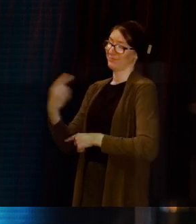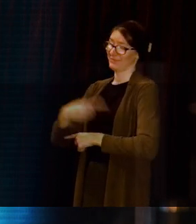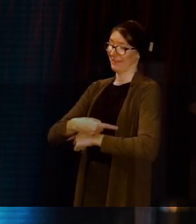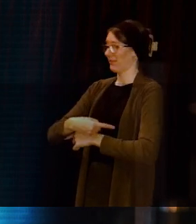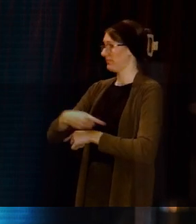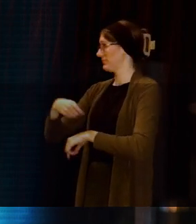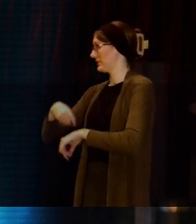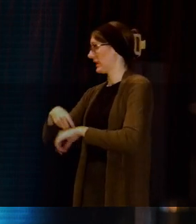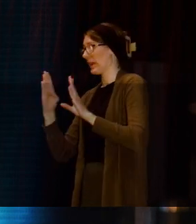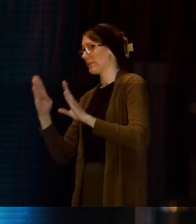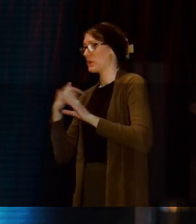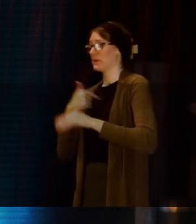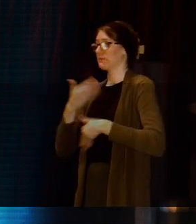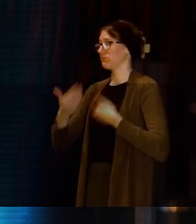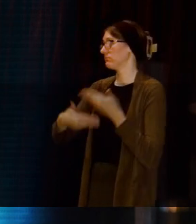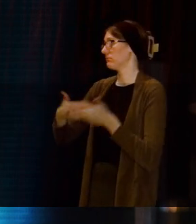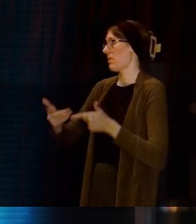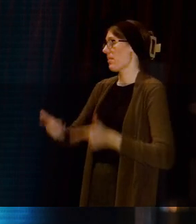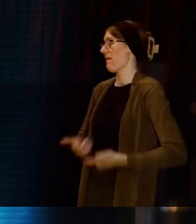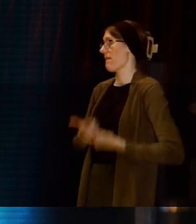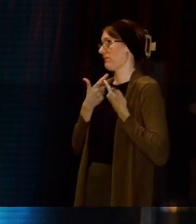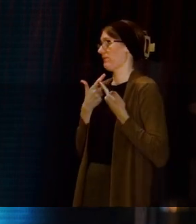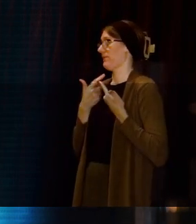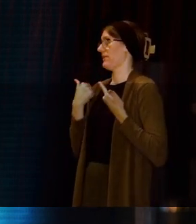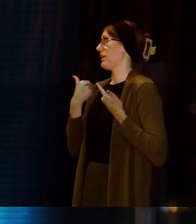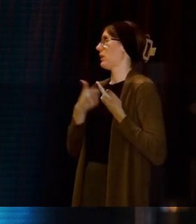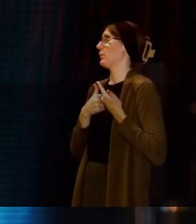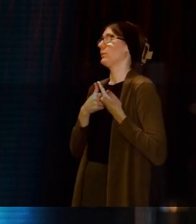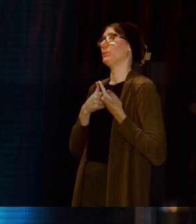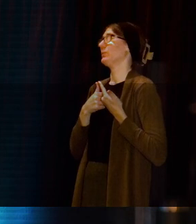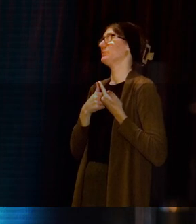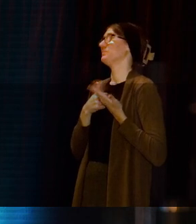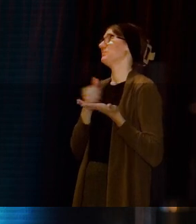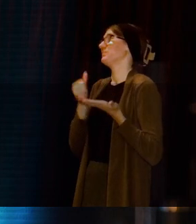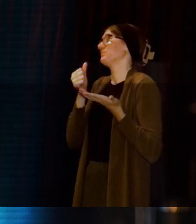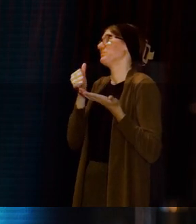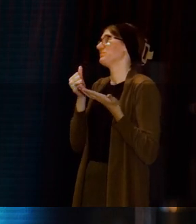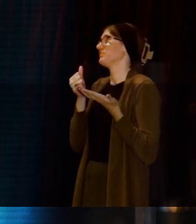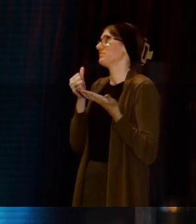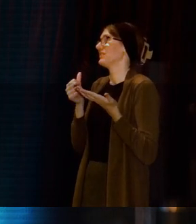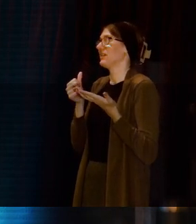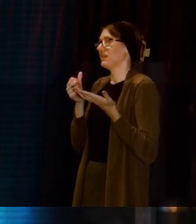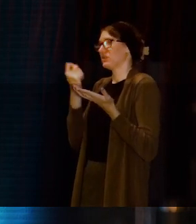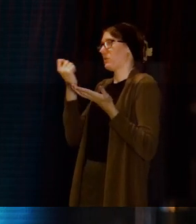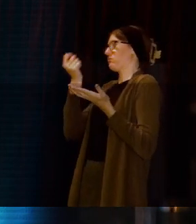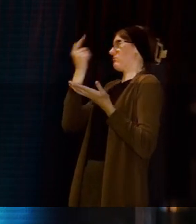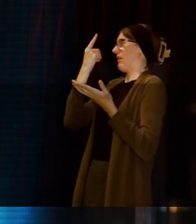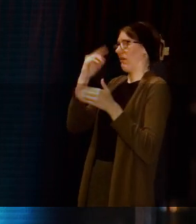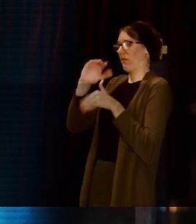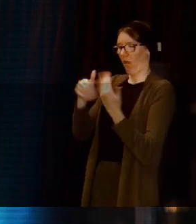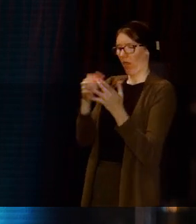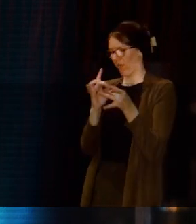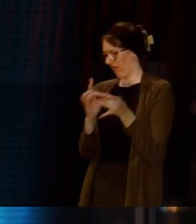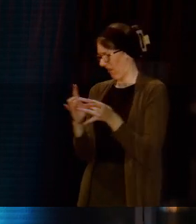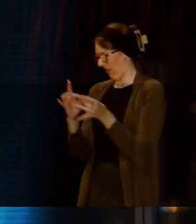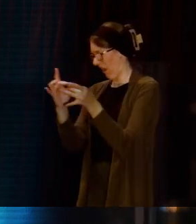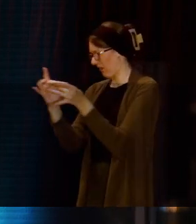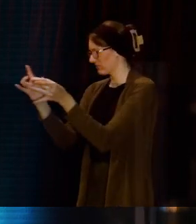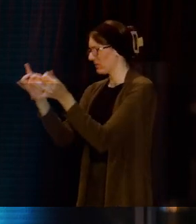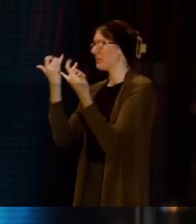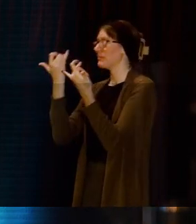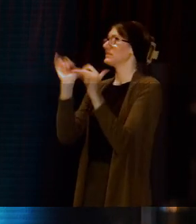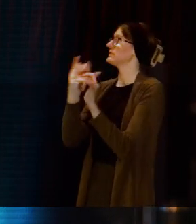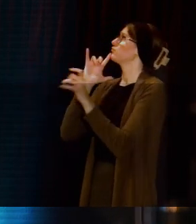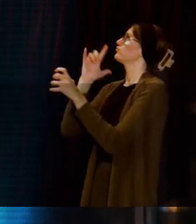where we go through our lives and we don't necessarily get to connect all the dots, we will trust